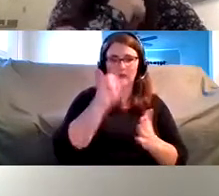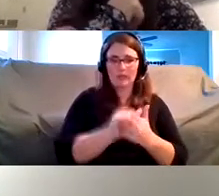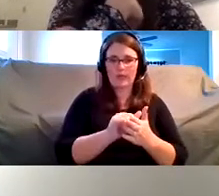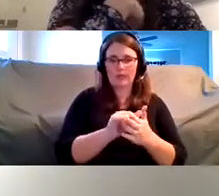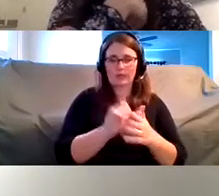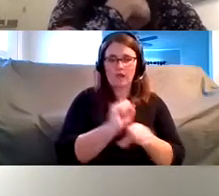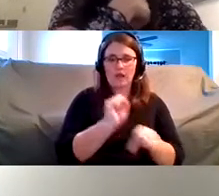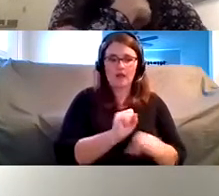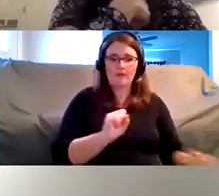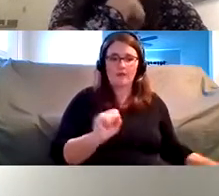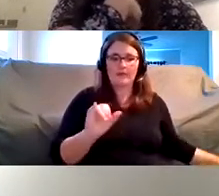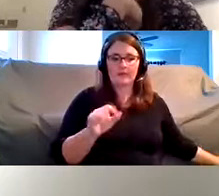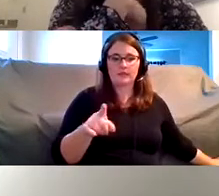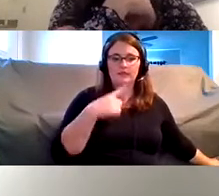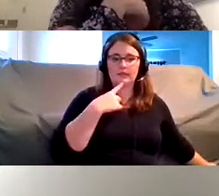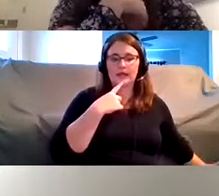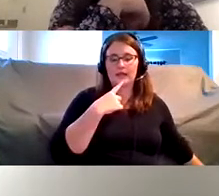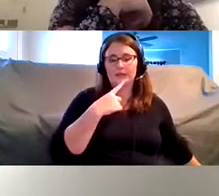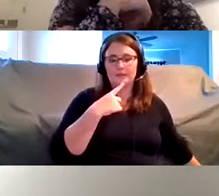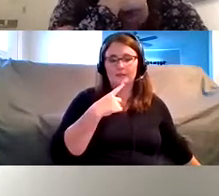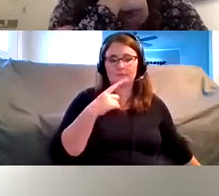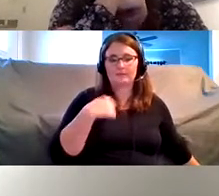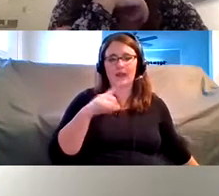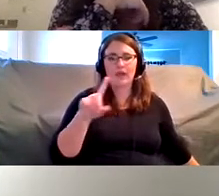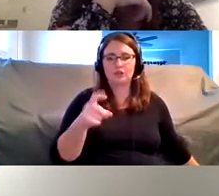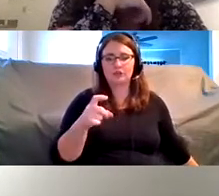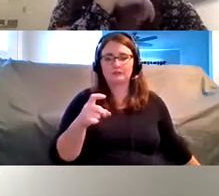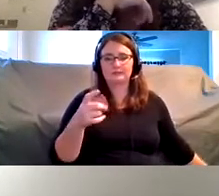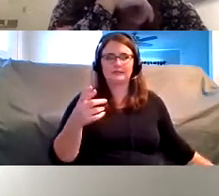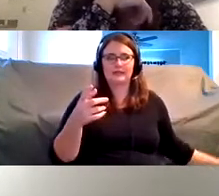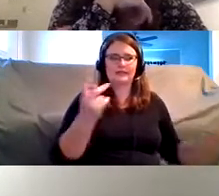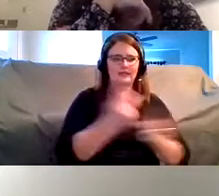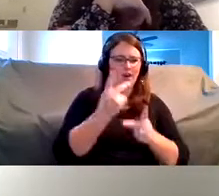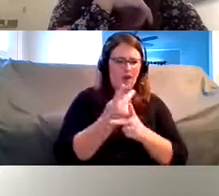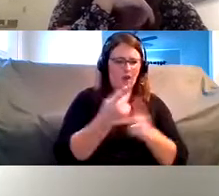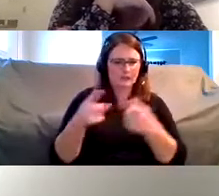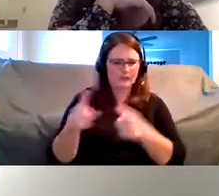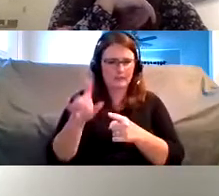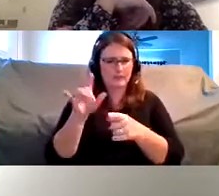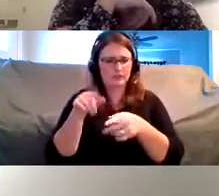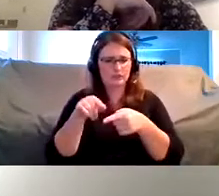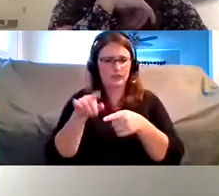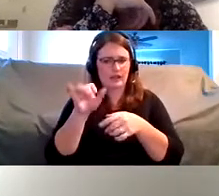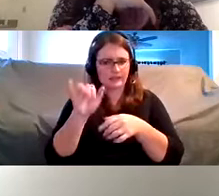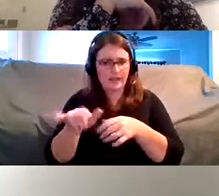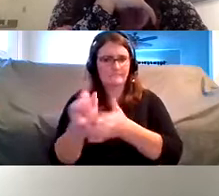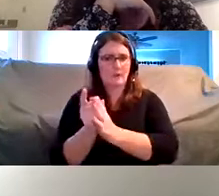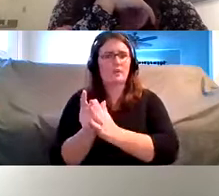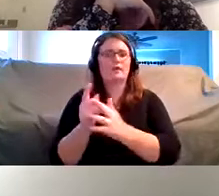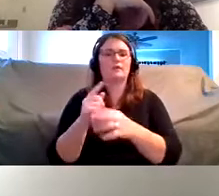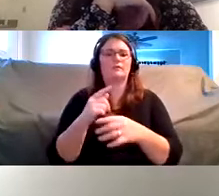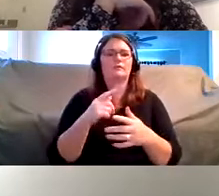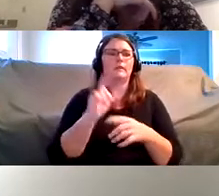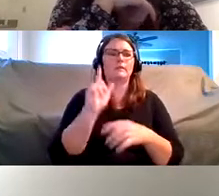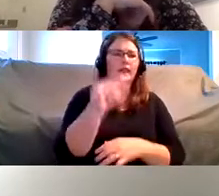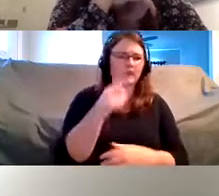I did, like you said, Tainara, I couldn't put two and two together at the moment. And later I thought, why would he ever ask like that?